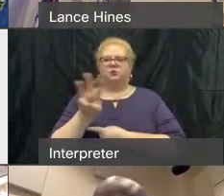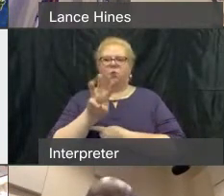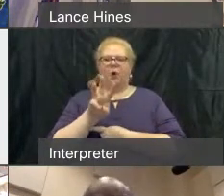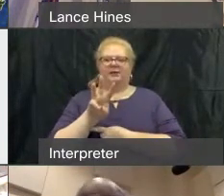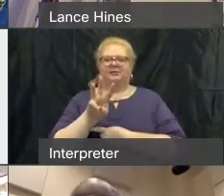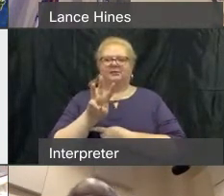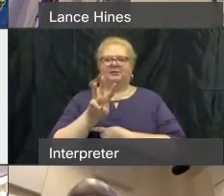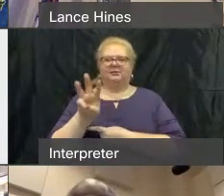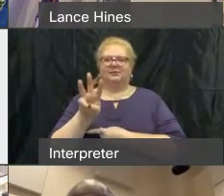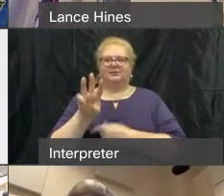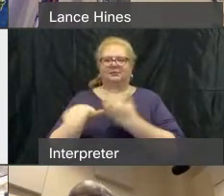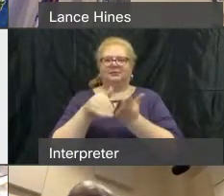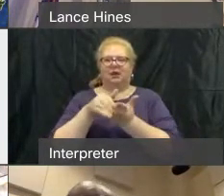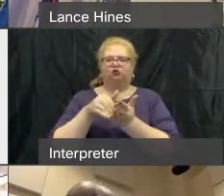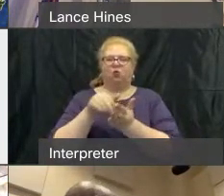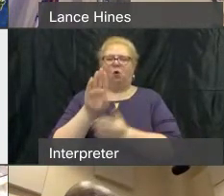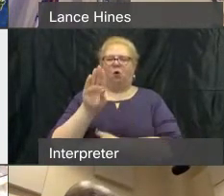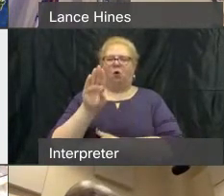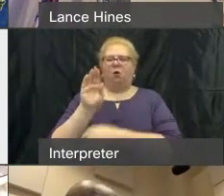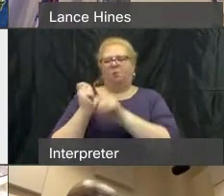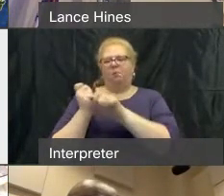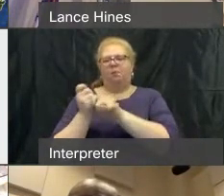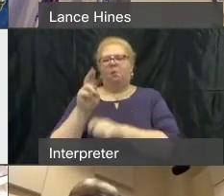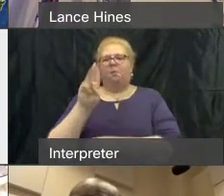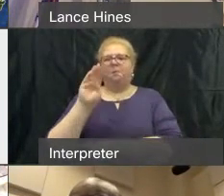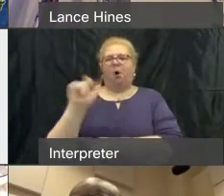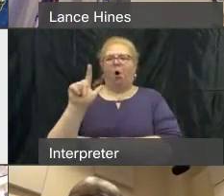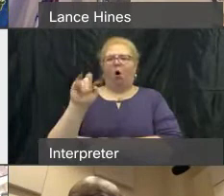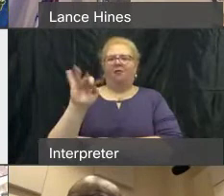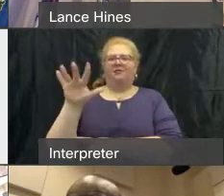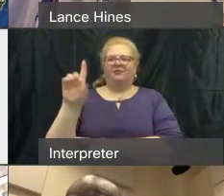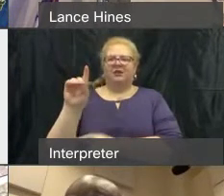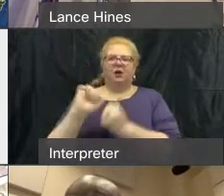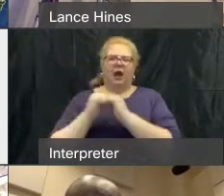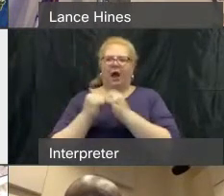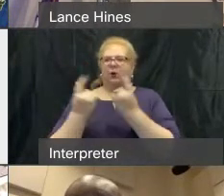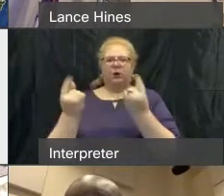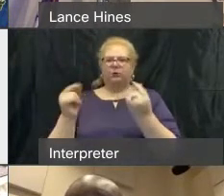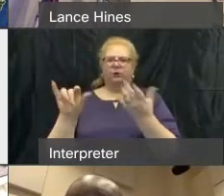fields, how would I go about doing that?